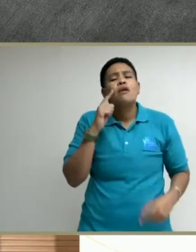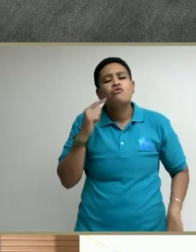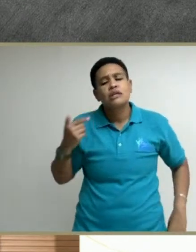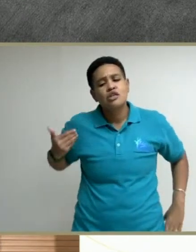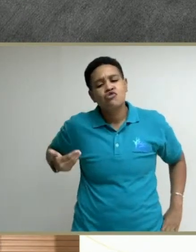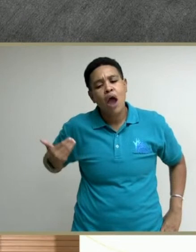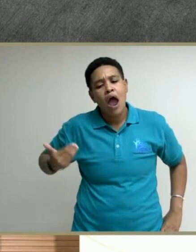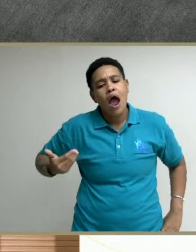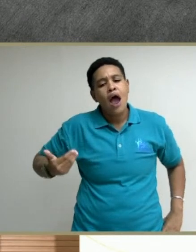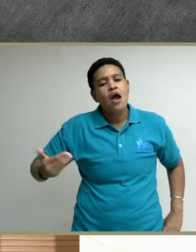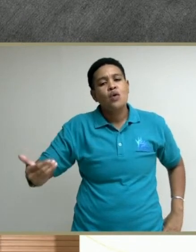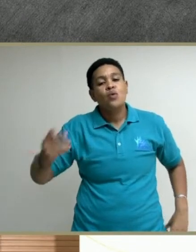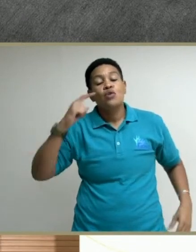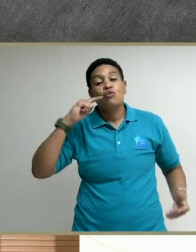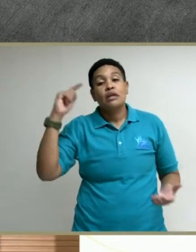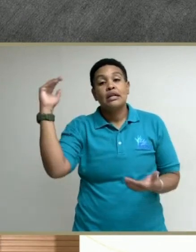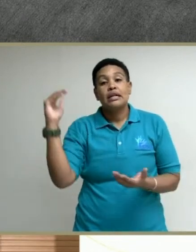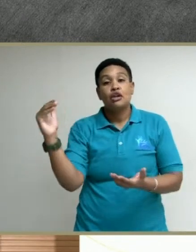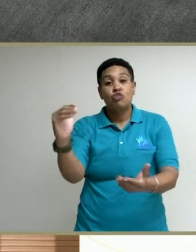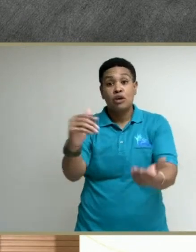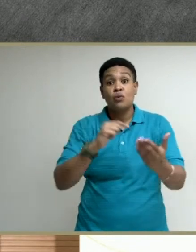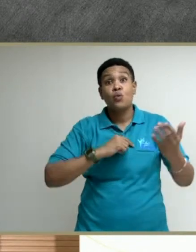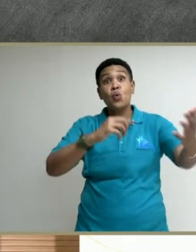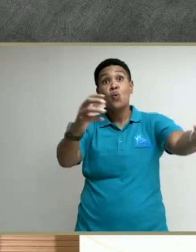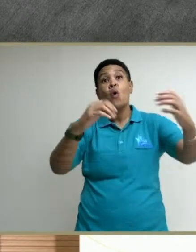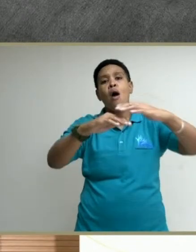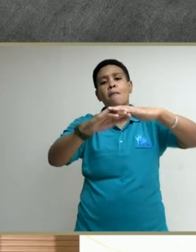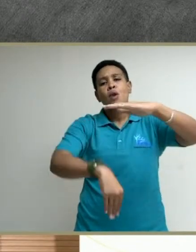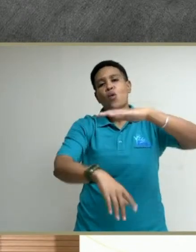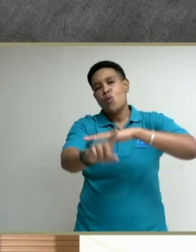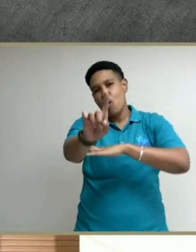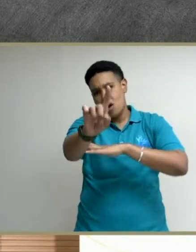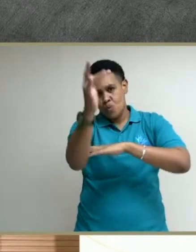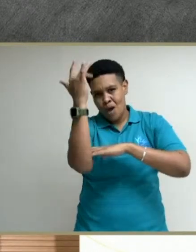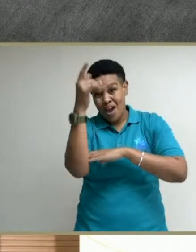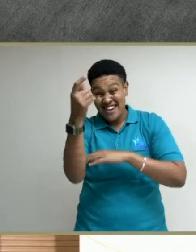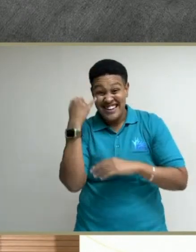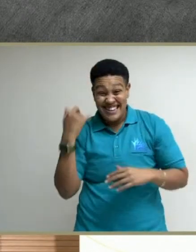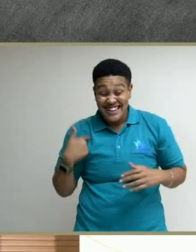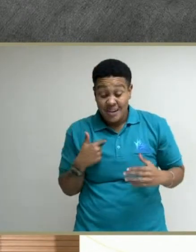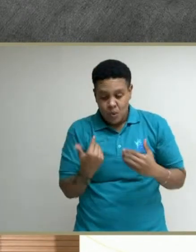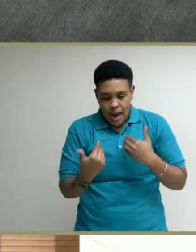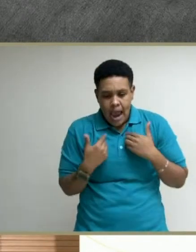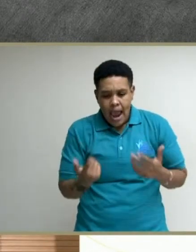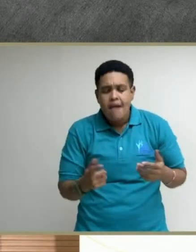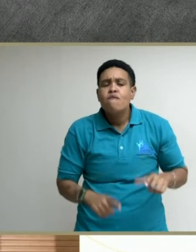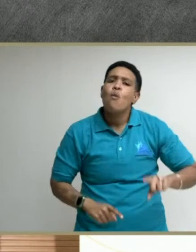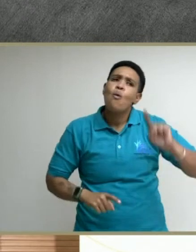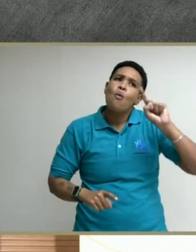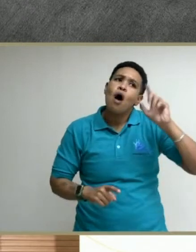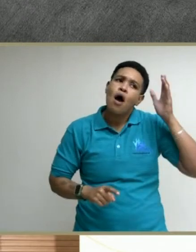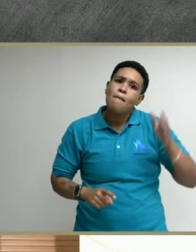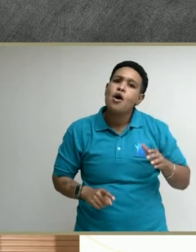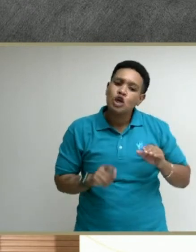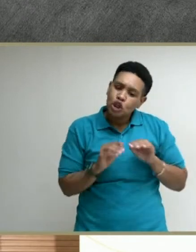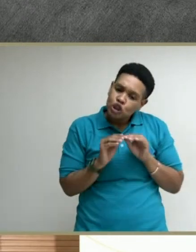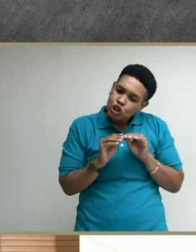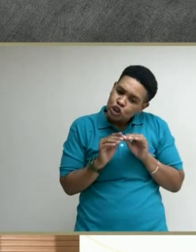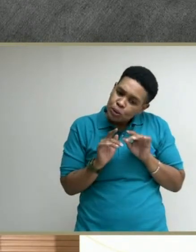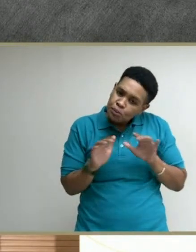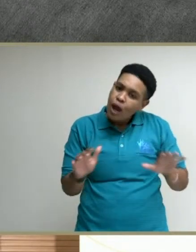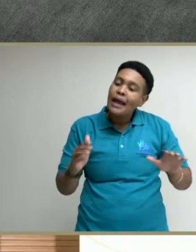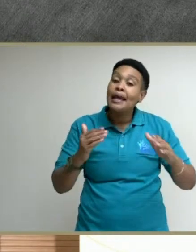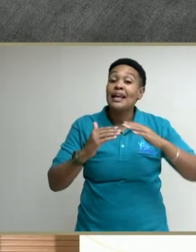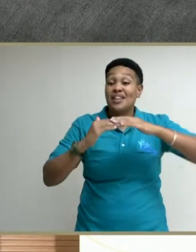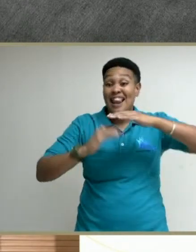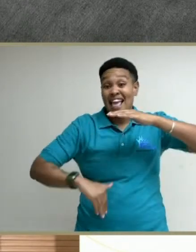gradually decreasing. We want to be below 1, because if we have one person spreading to less than